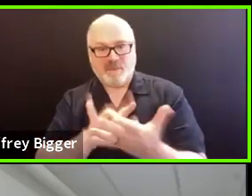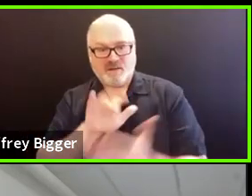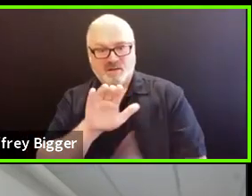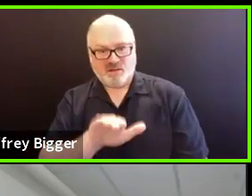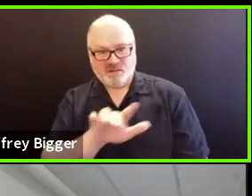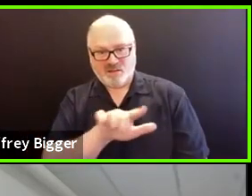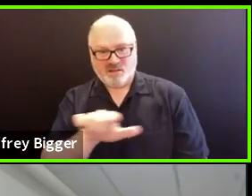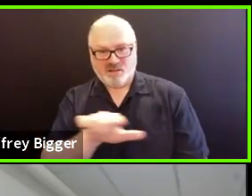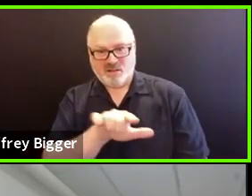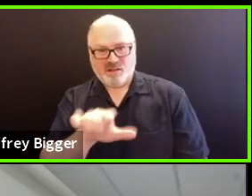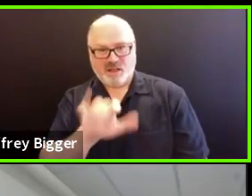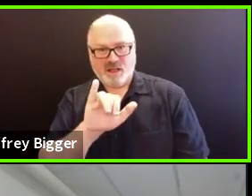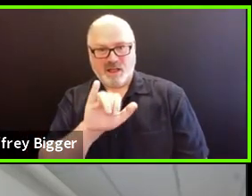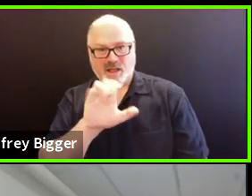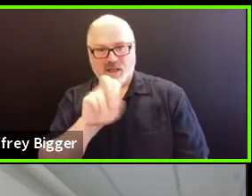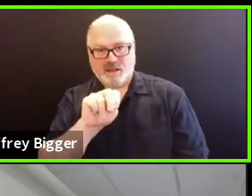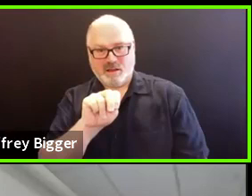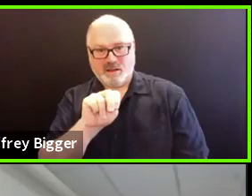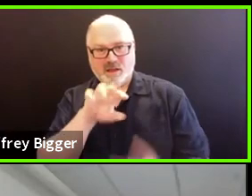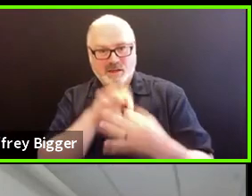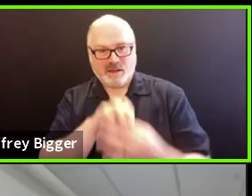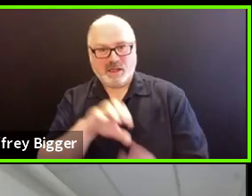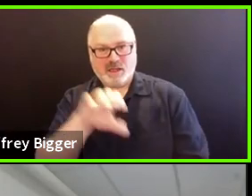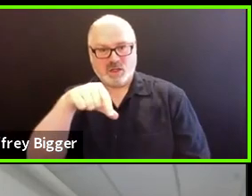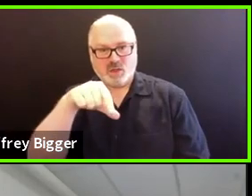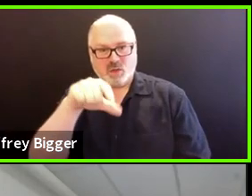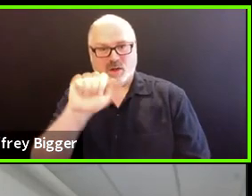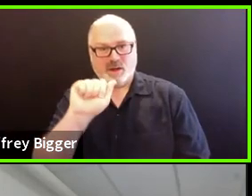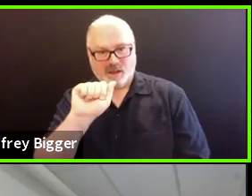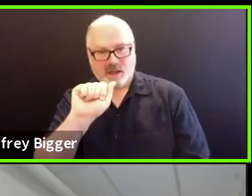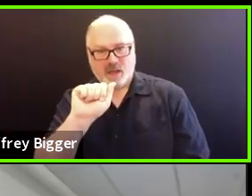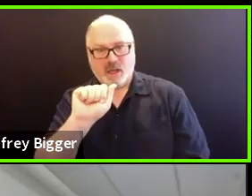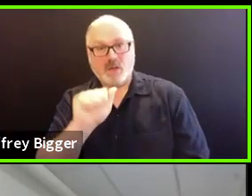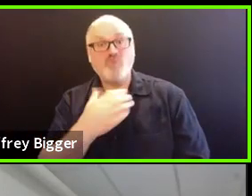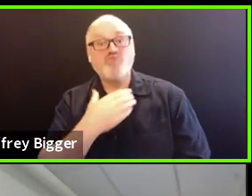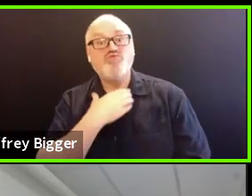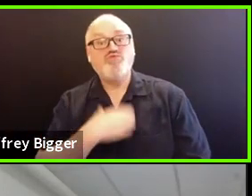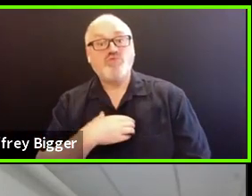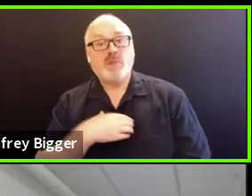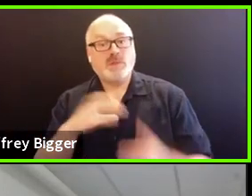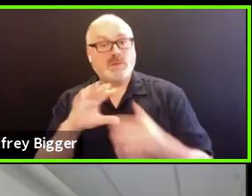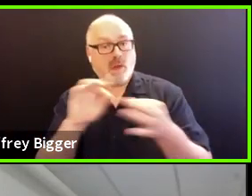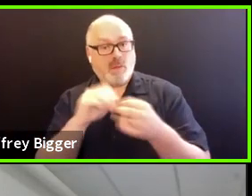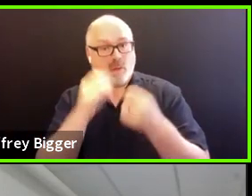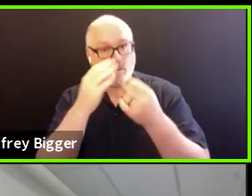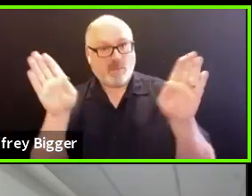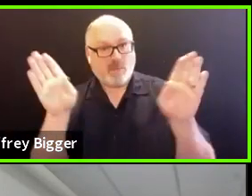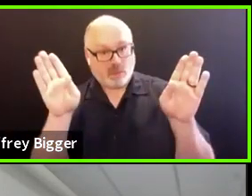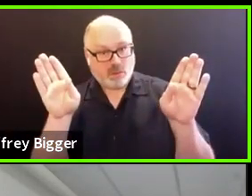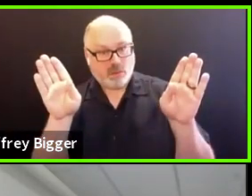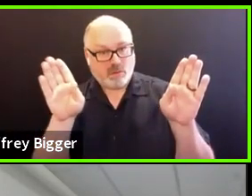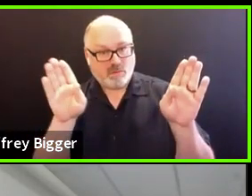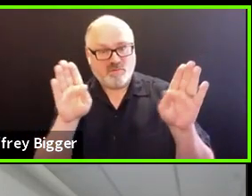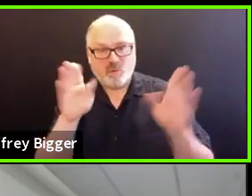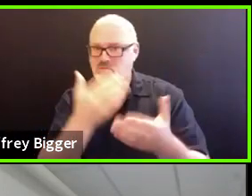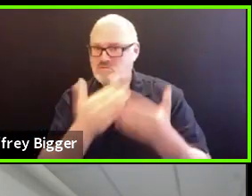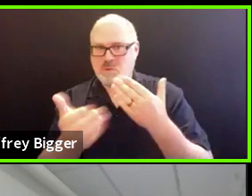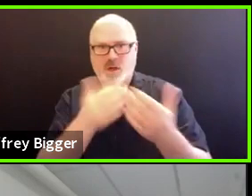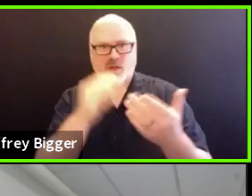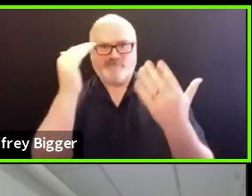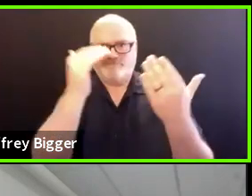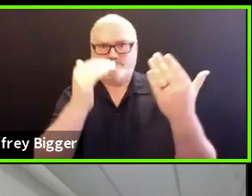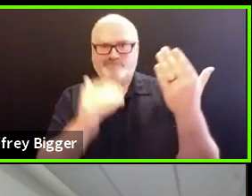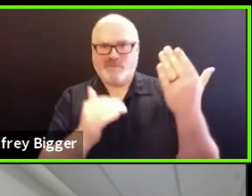a icon for Q&A. If you wish to make public comment on one of the items, one